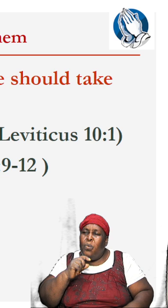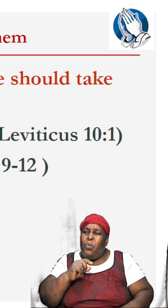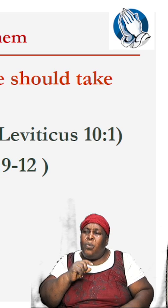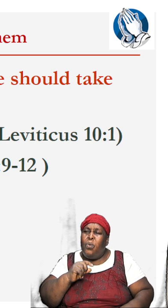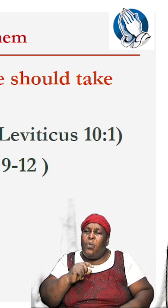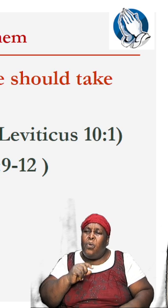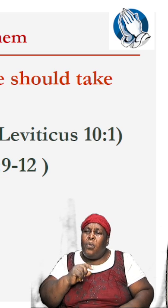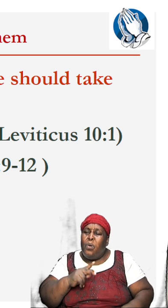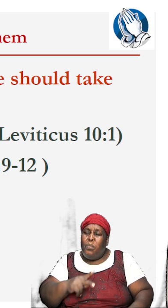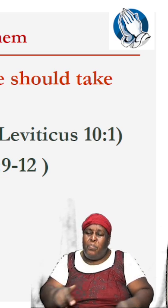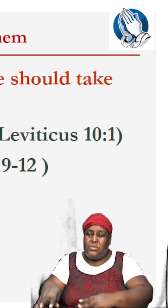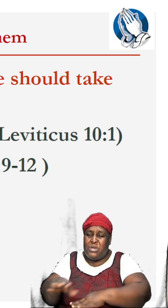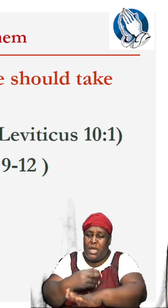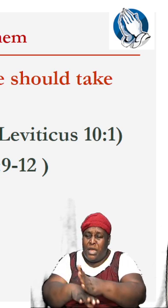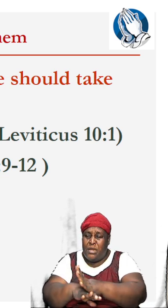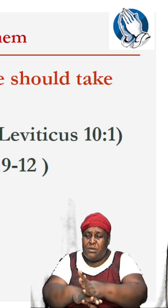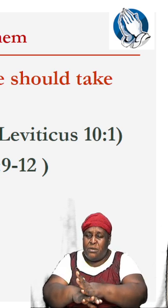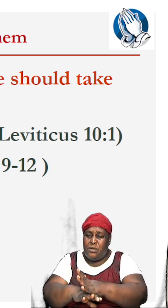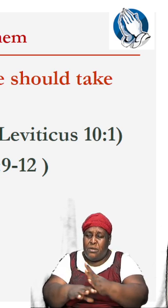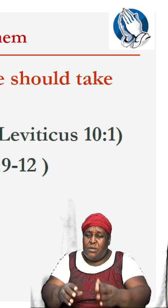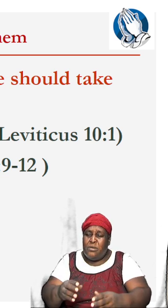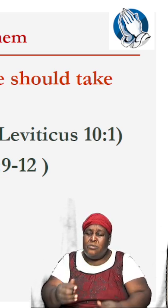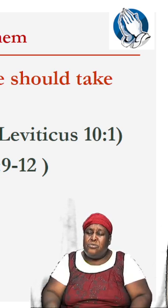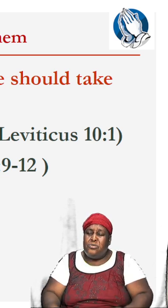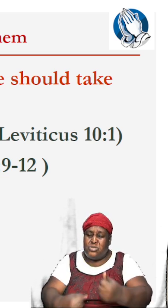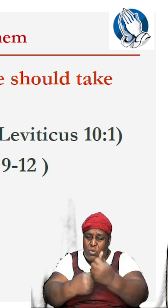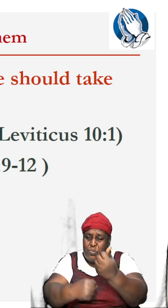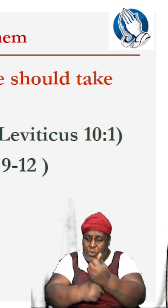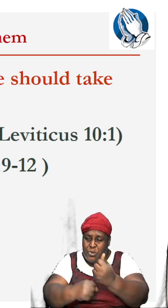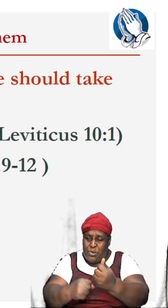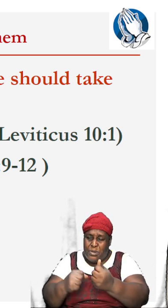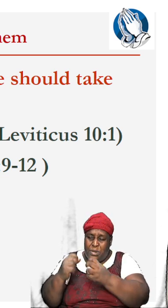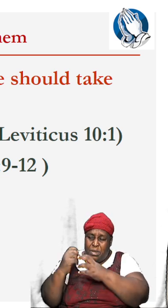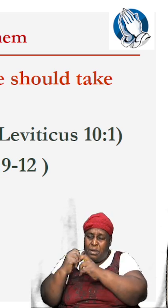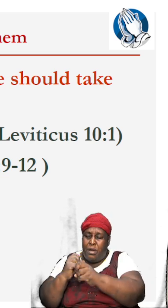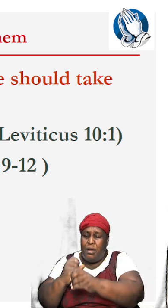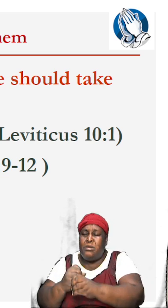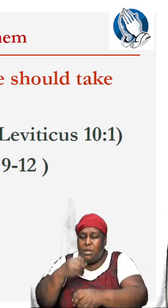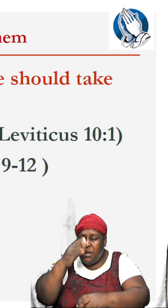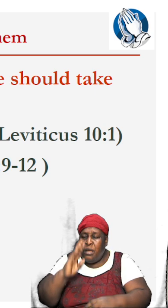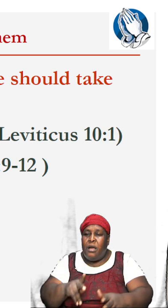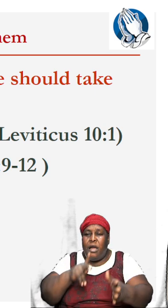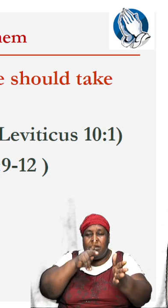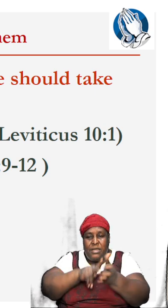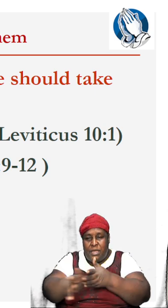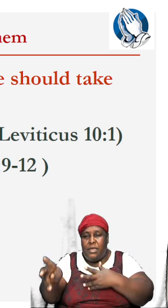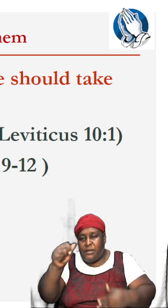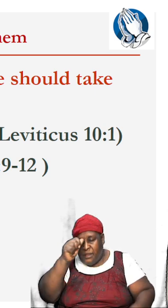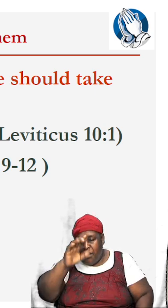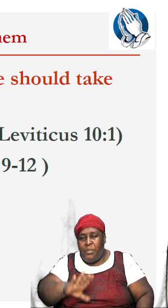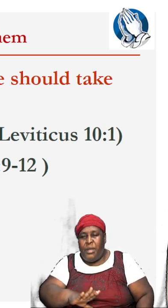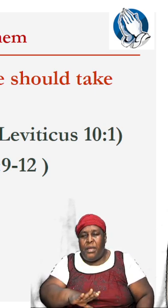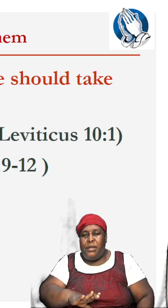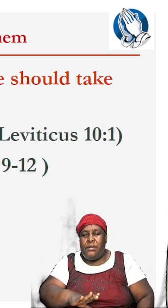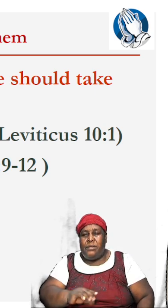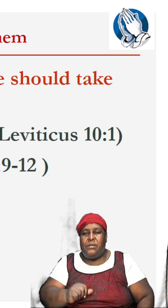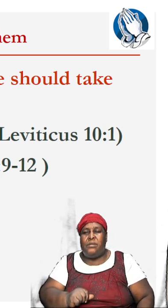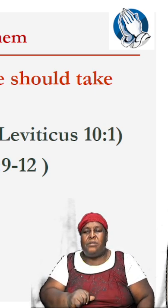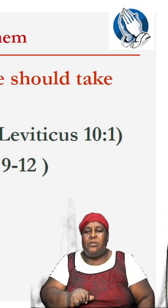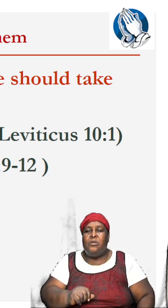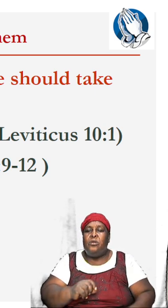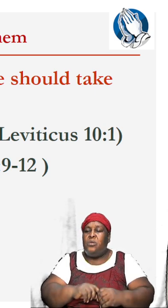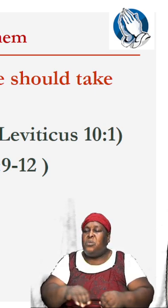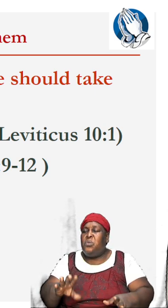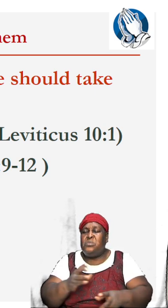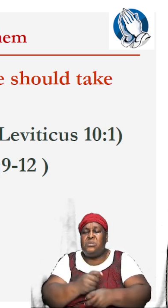up the cart, and we know what happened. God smote him dead. Let us never take the